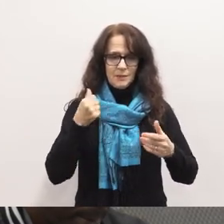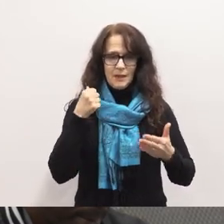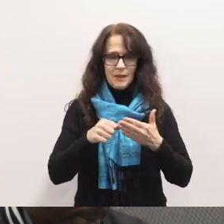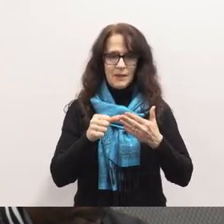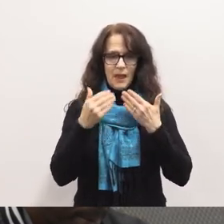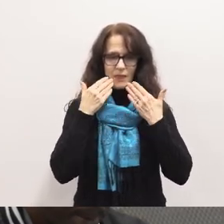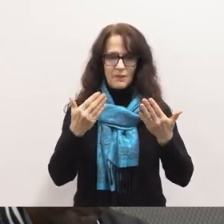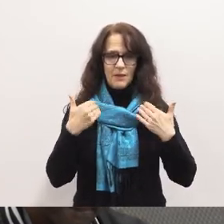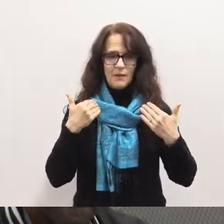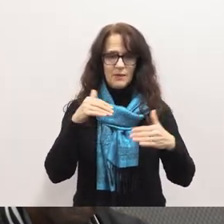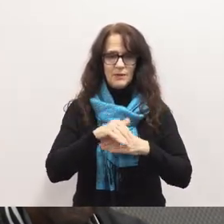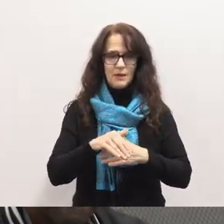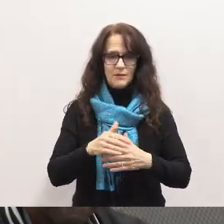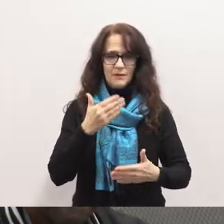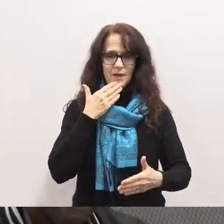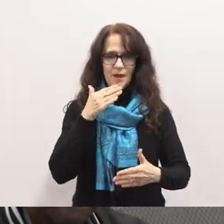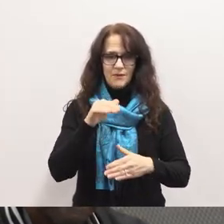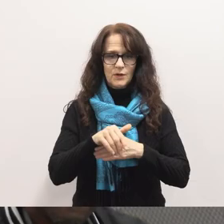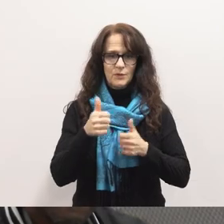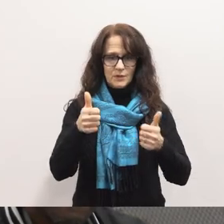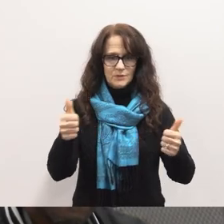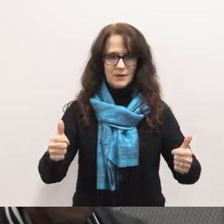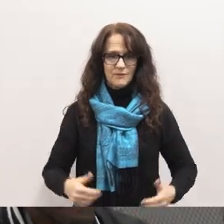here tonight, and you guys have a good one.